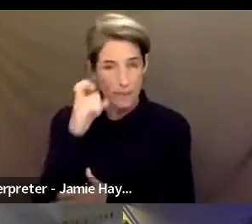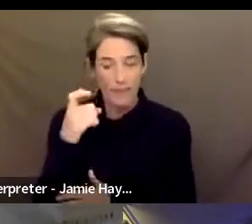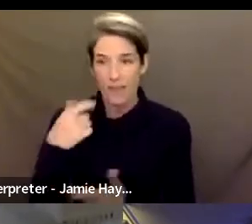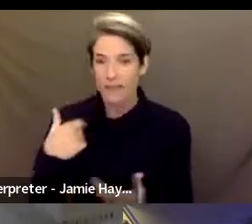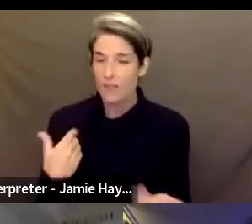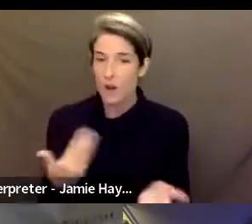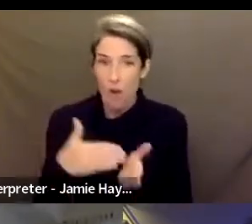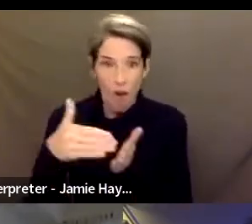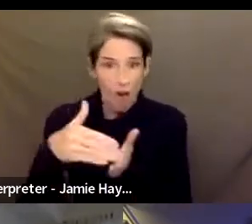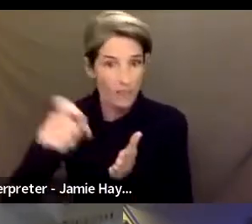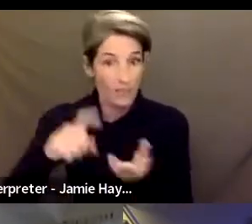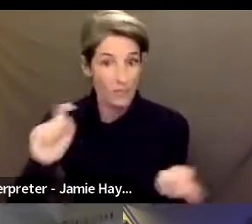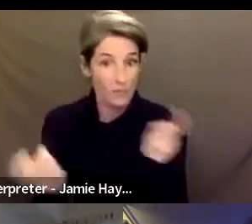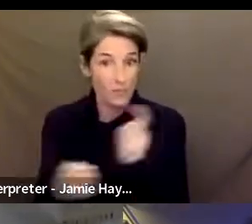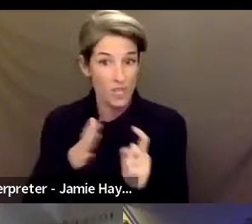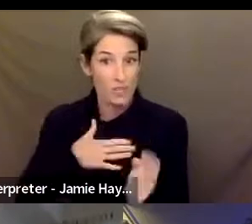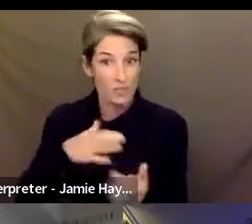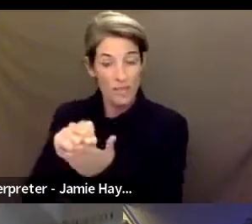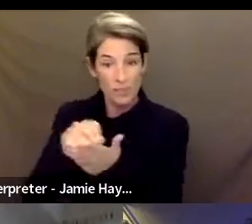the correct format.